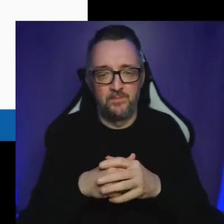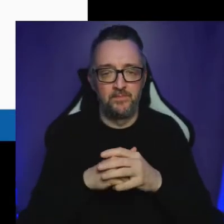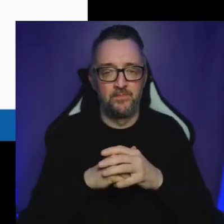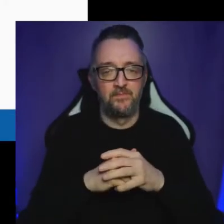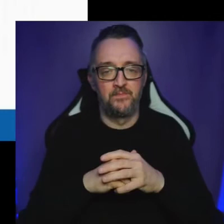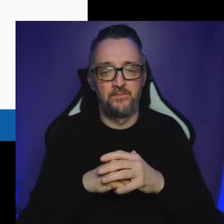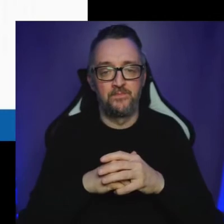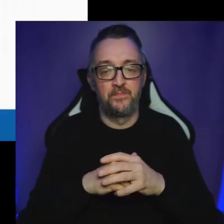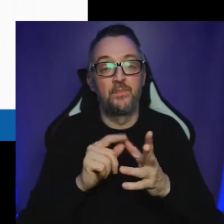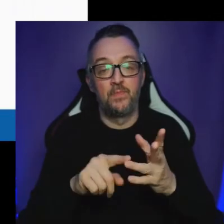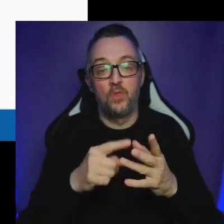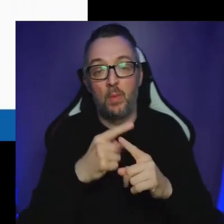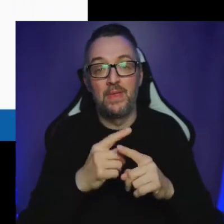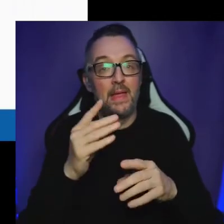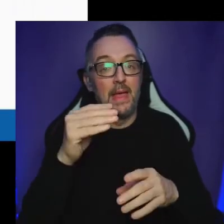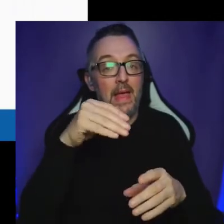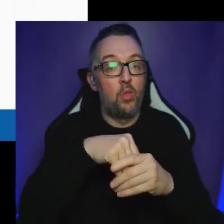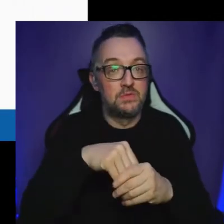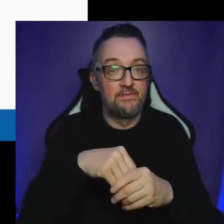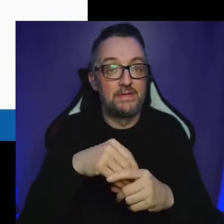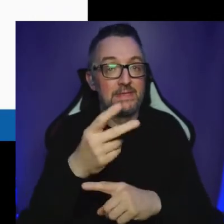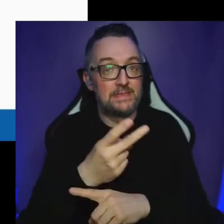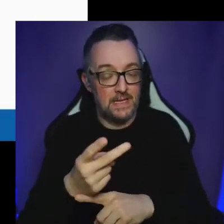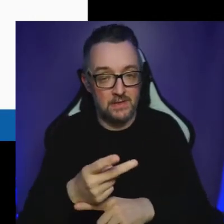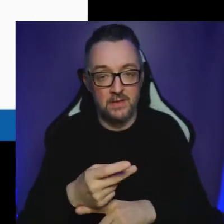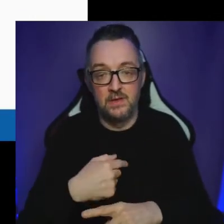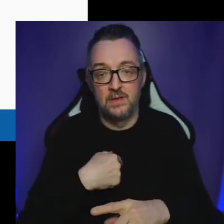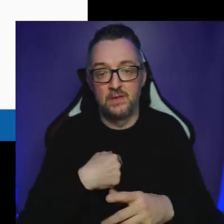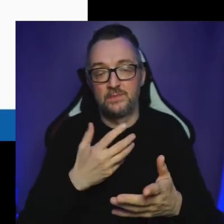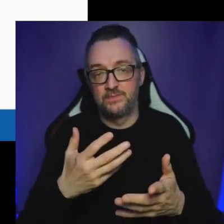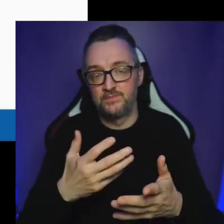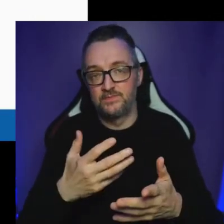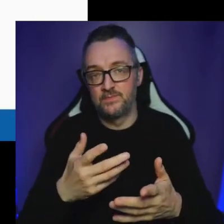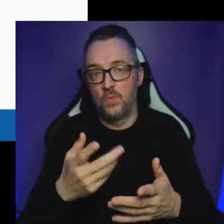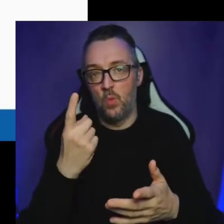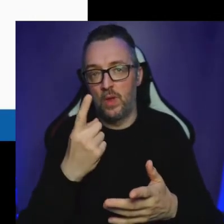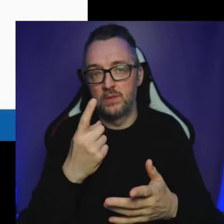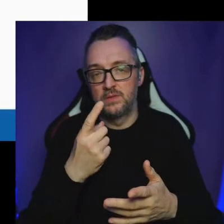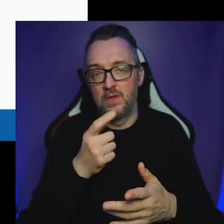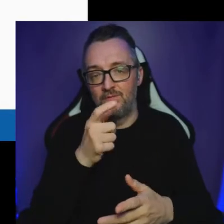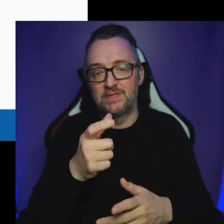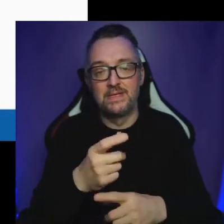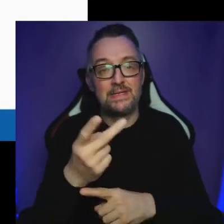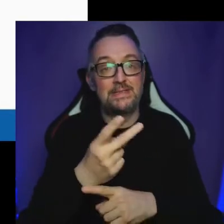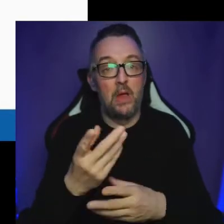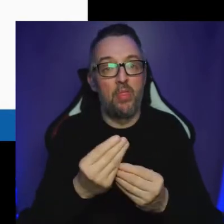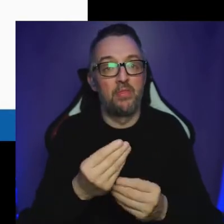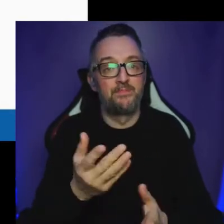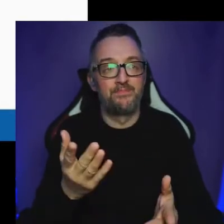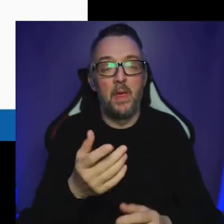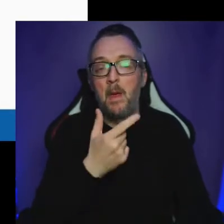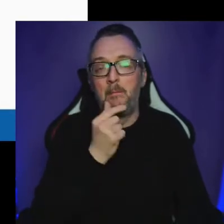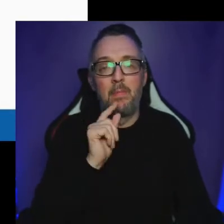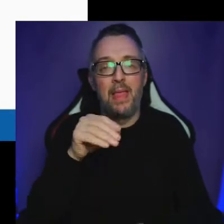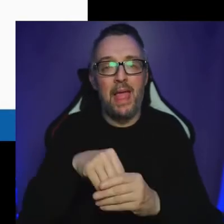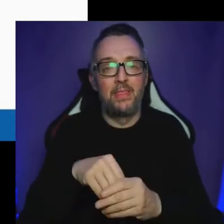And then from an inclusive design perspective, we need to be able to, there's kind of a phrase which is designing with people in the room. Rooms